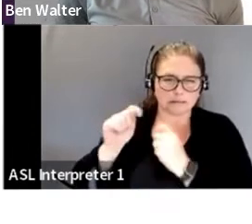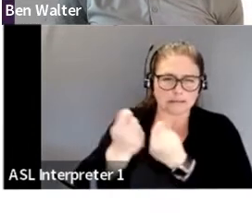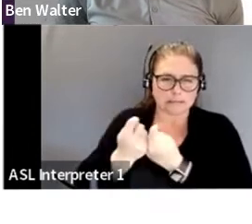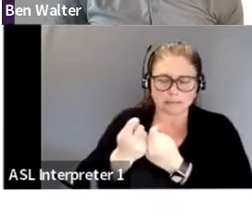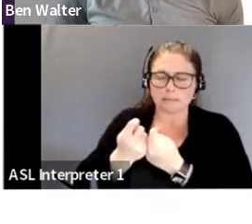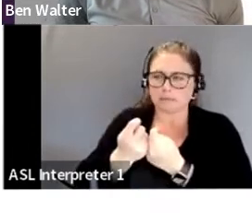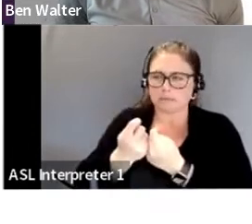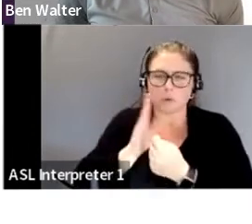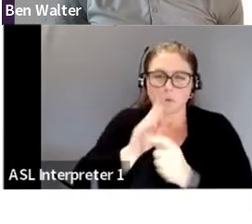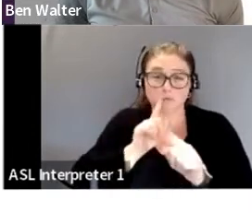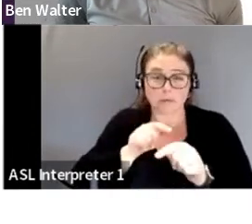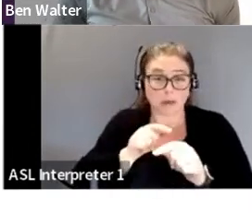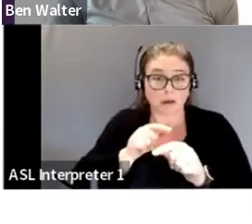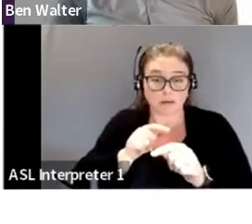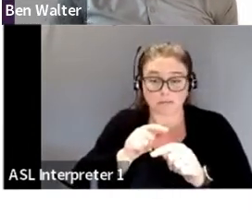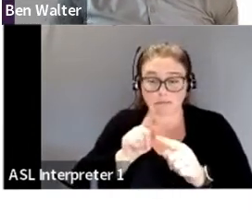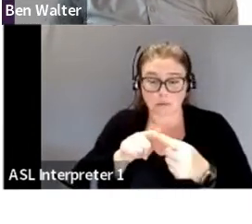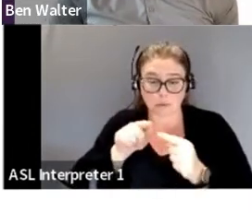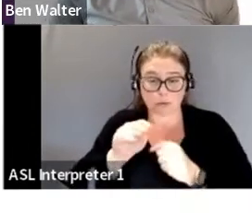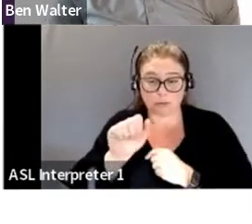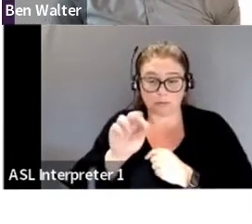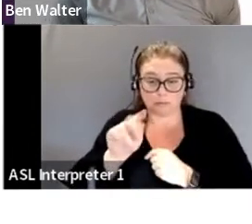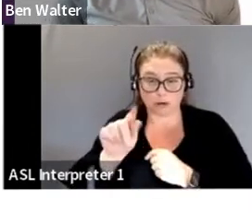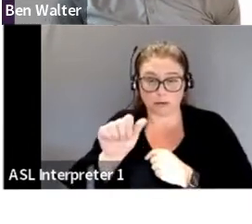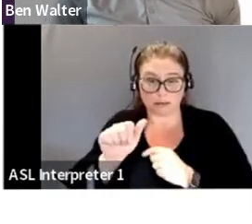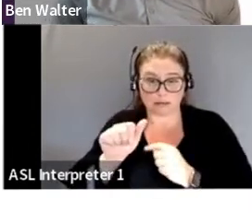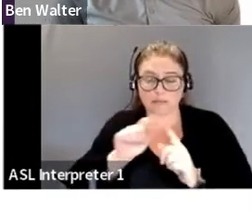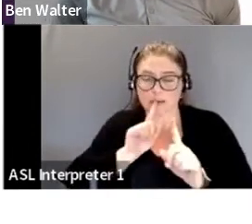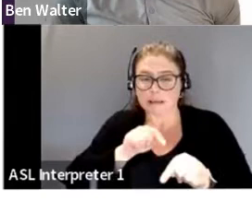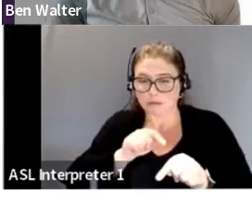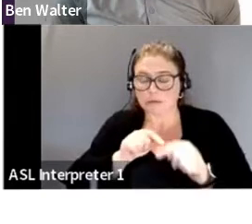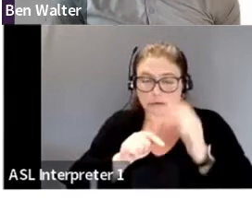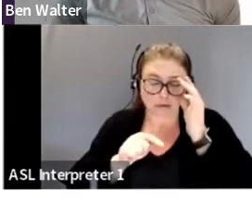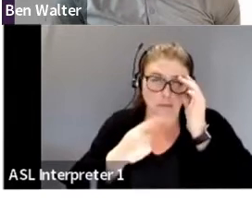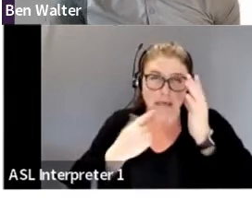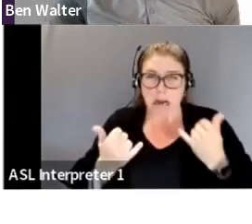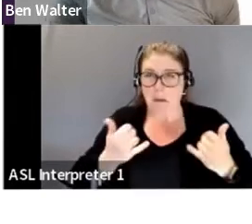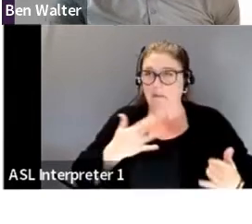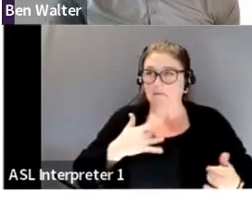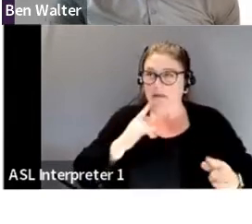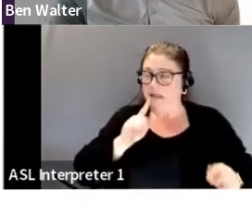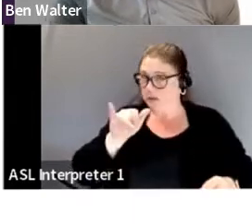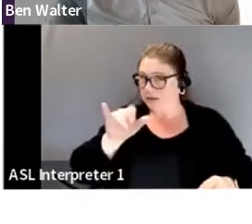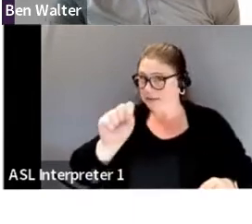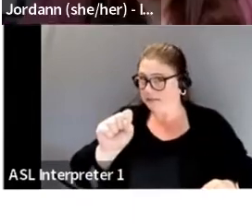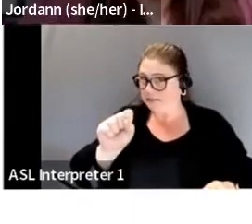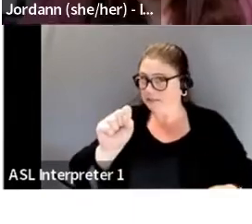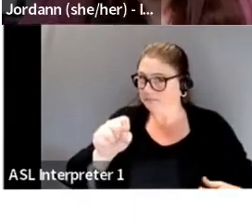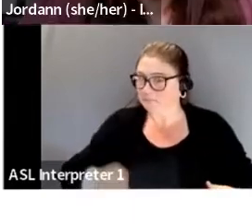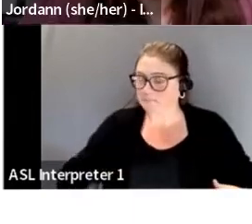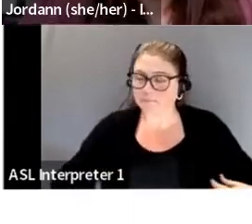send a follow up. But for now, say yes, because I'm pretty sure I called it is.